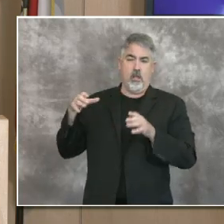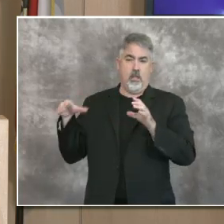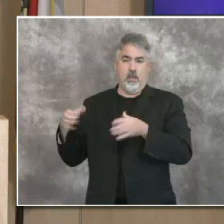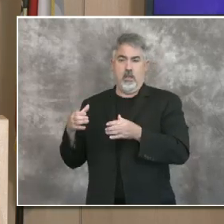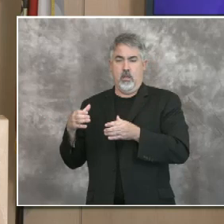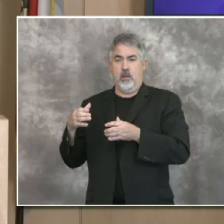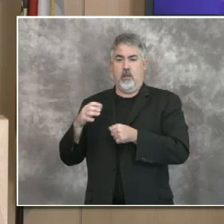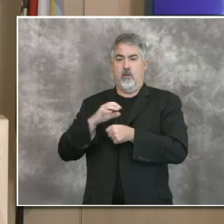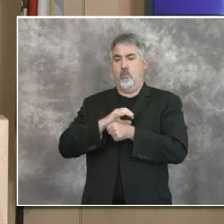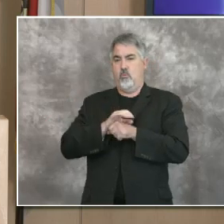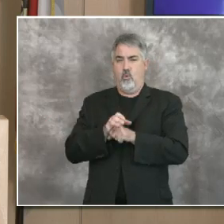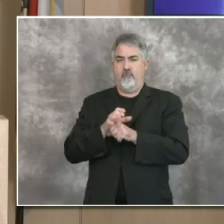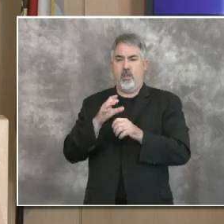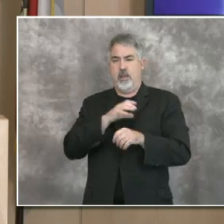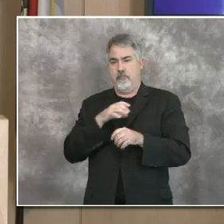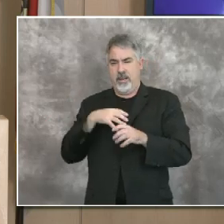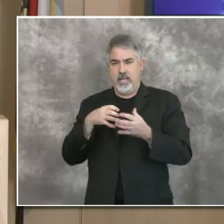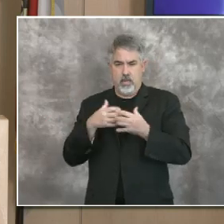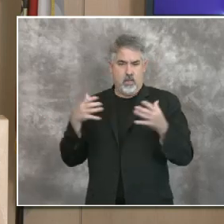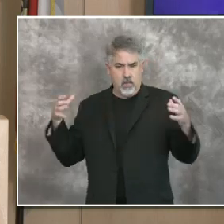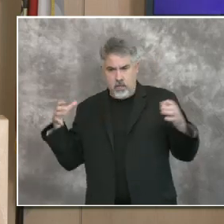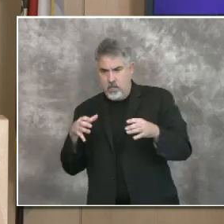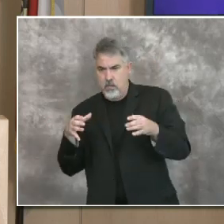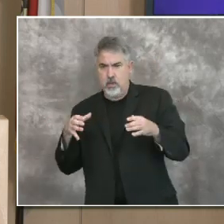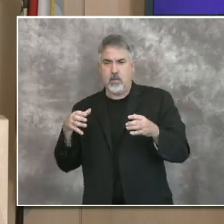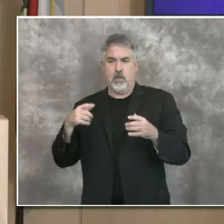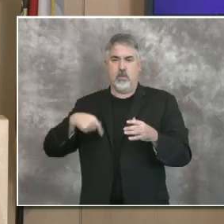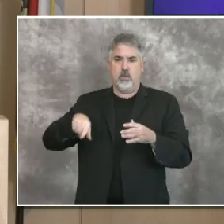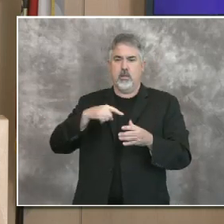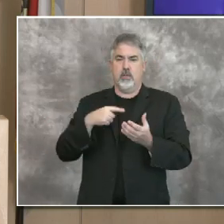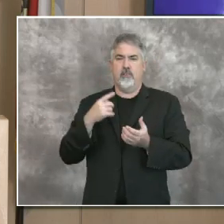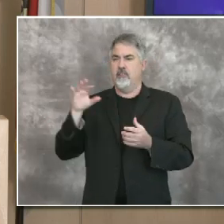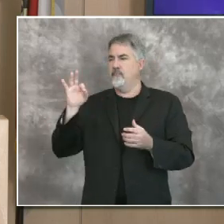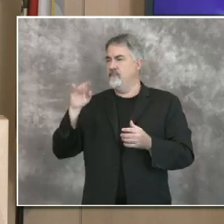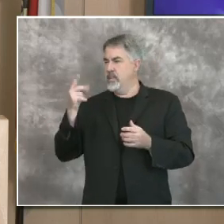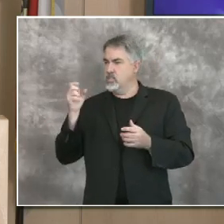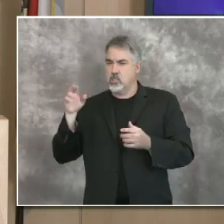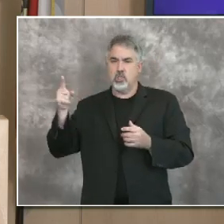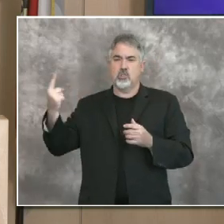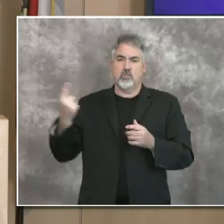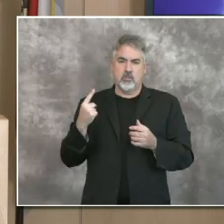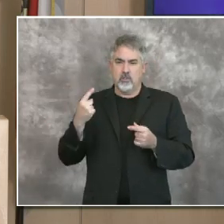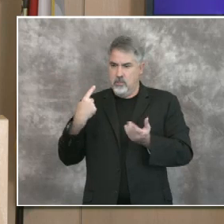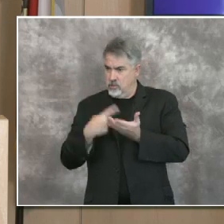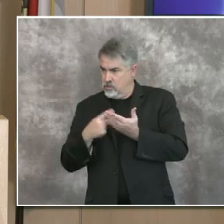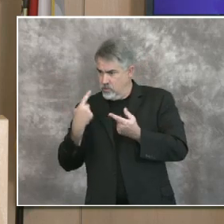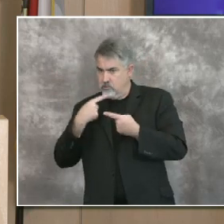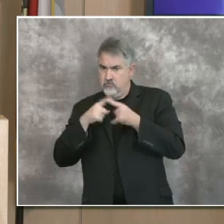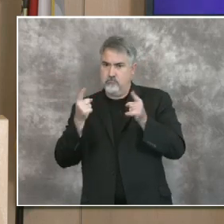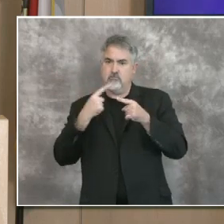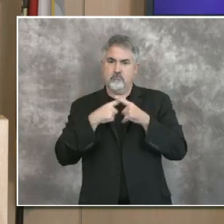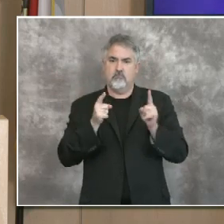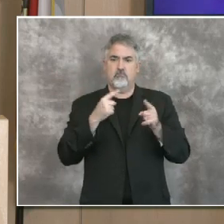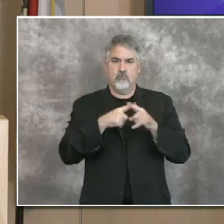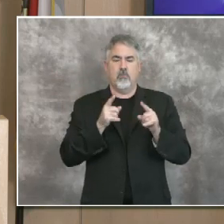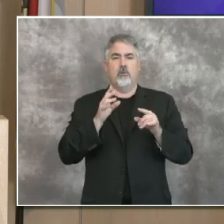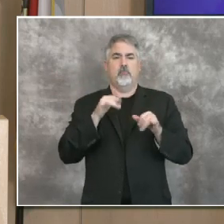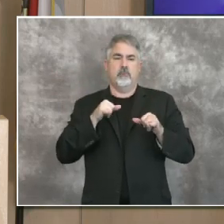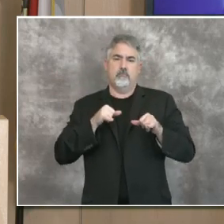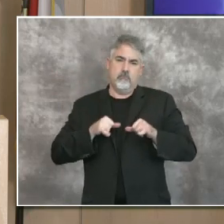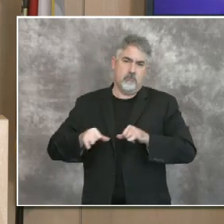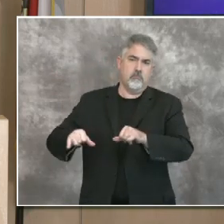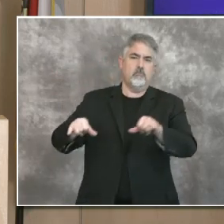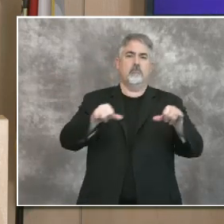here, Supervisor Nathan Fletcher, that provides a set of standards, safety standards, we can ask businesses to adhere